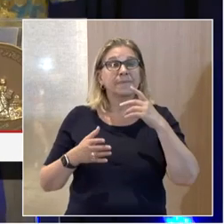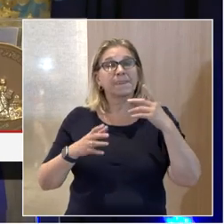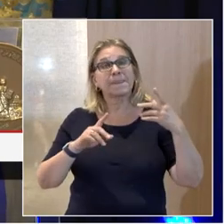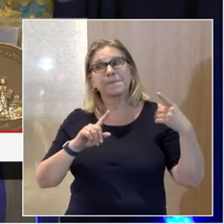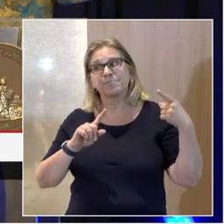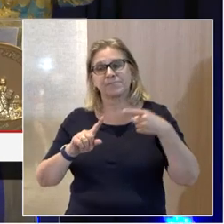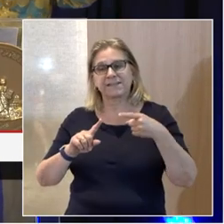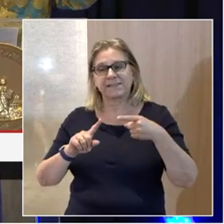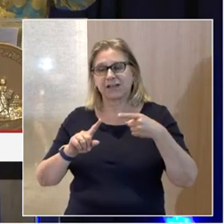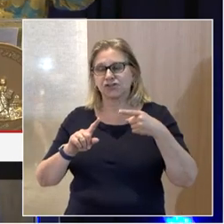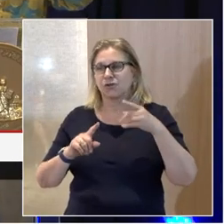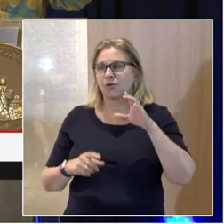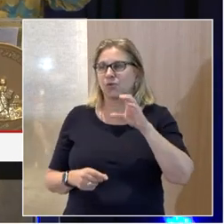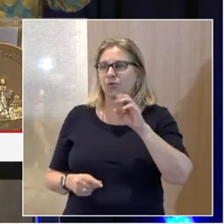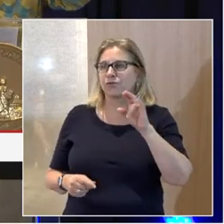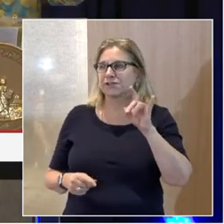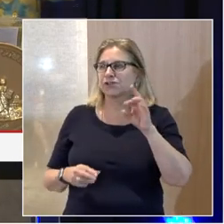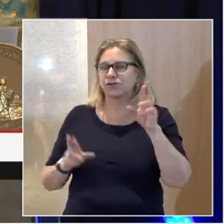Okay.